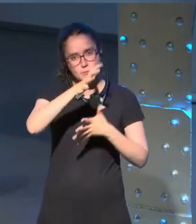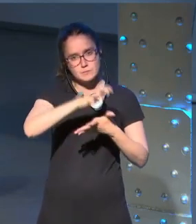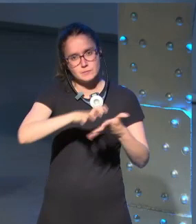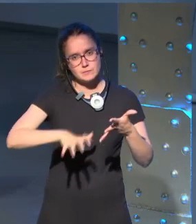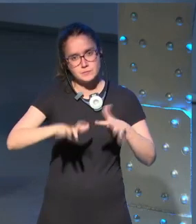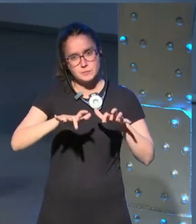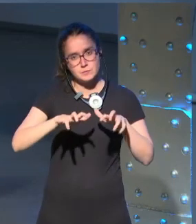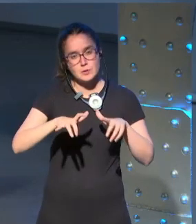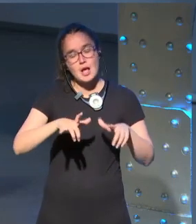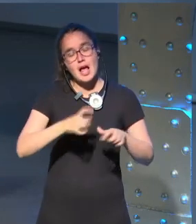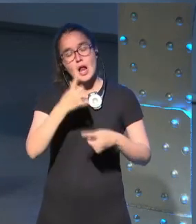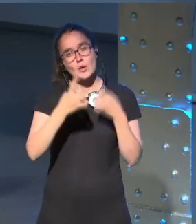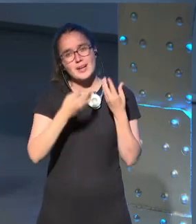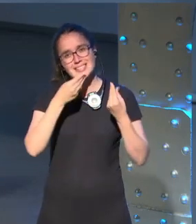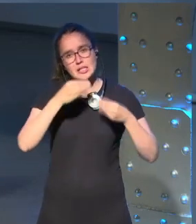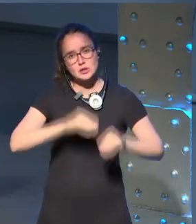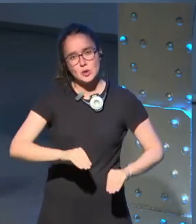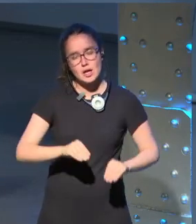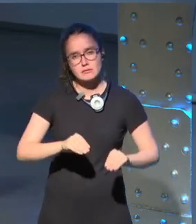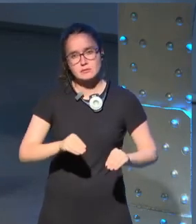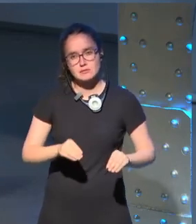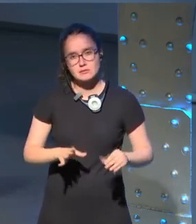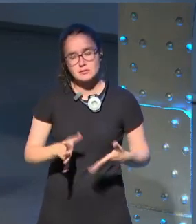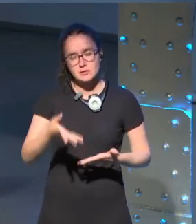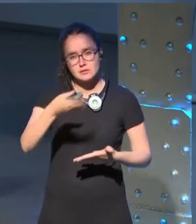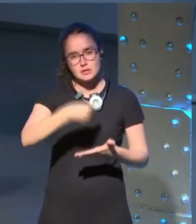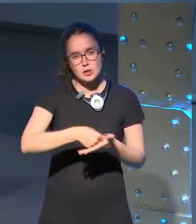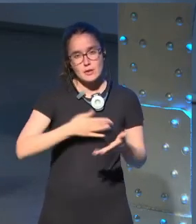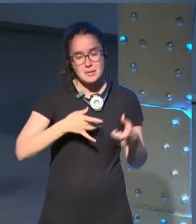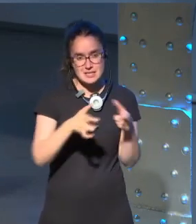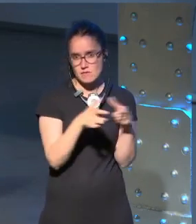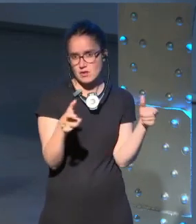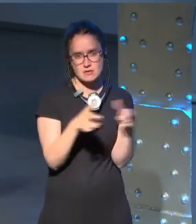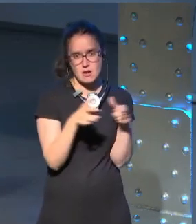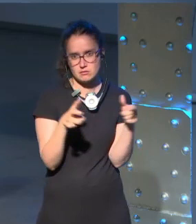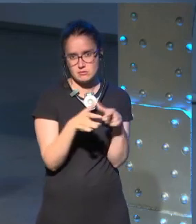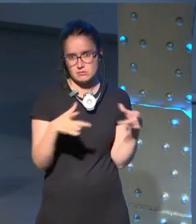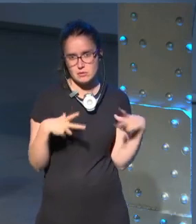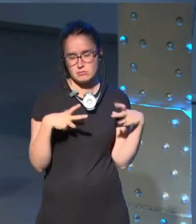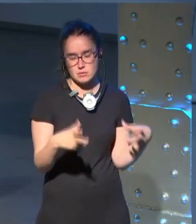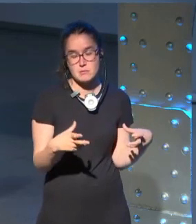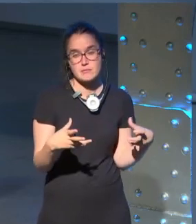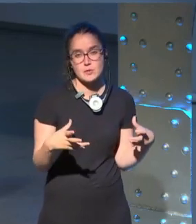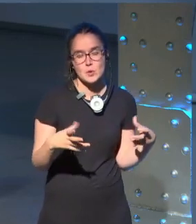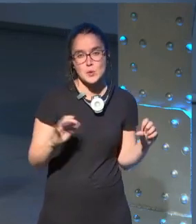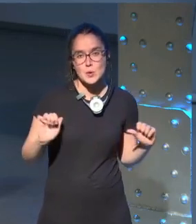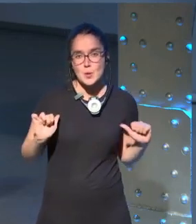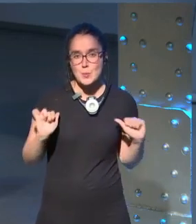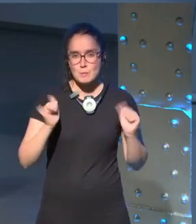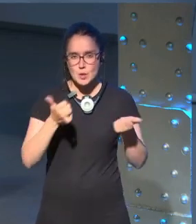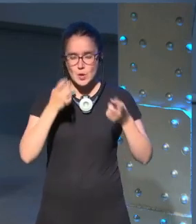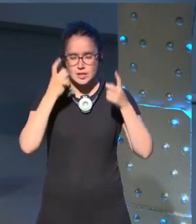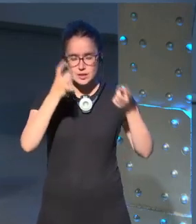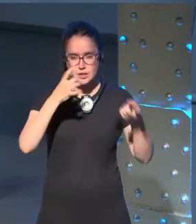ideas will go down on these index cards. And then when I try to start to write dialogue